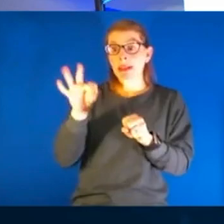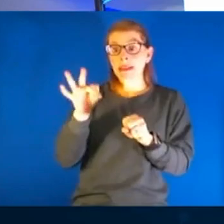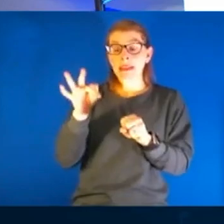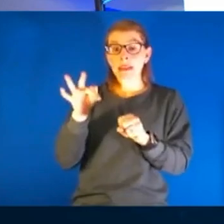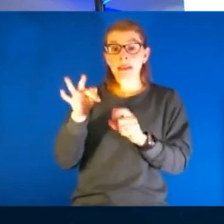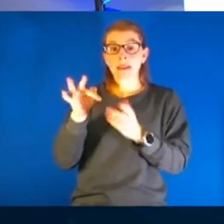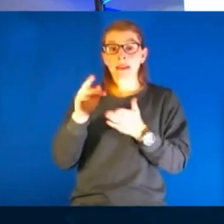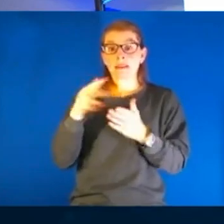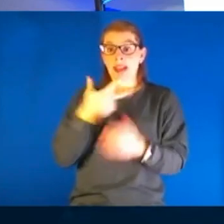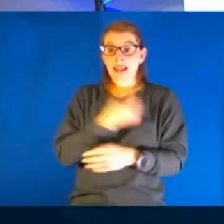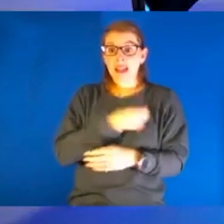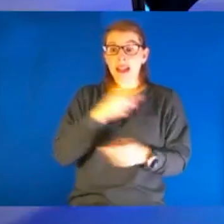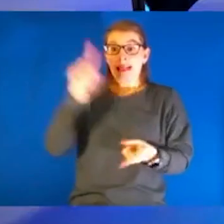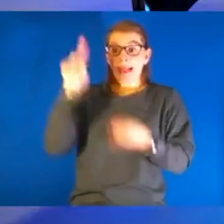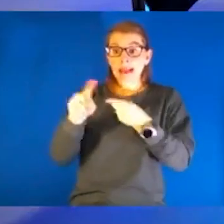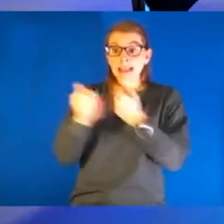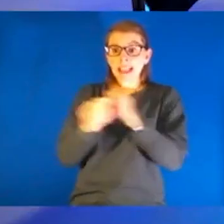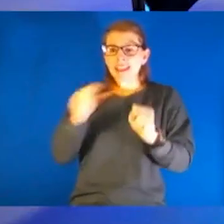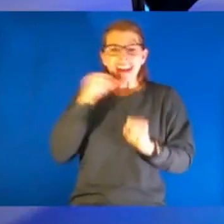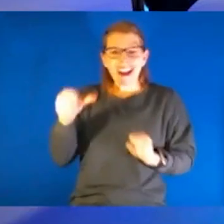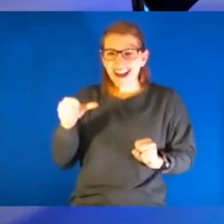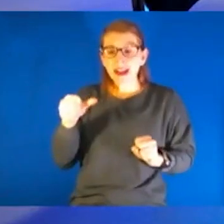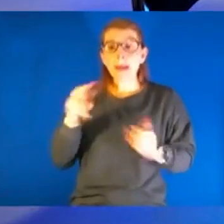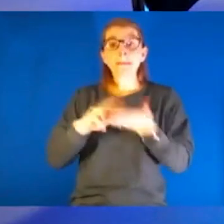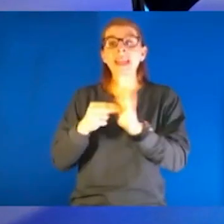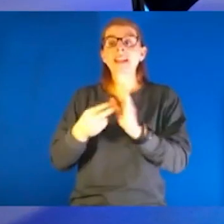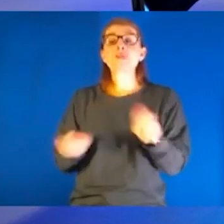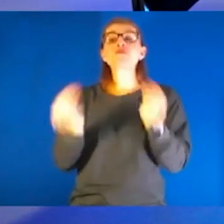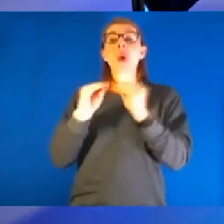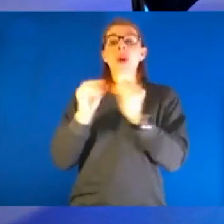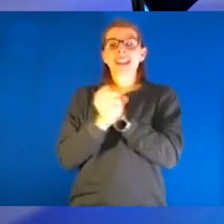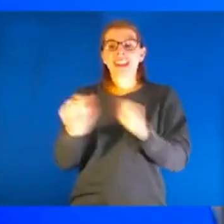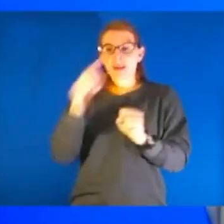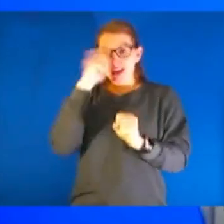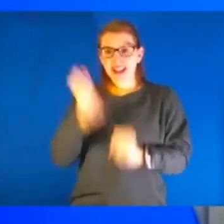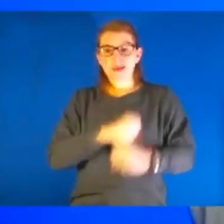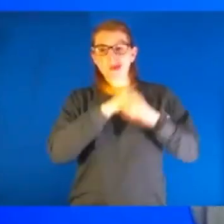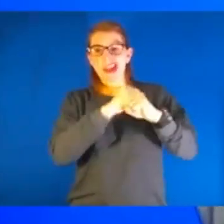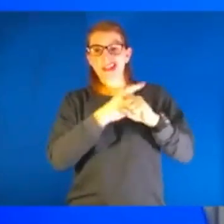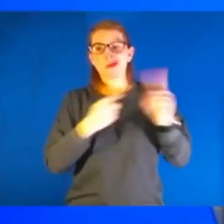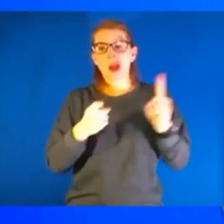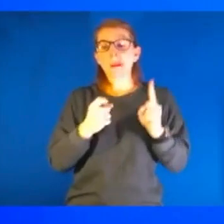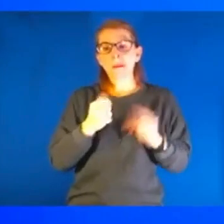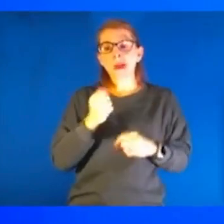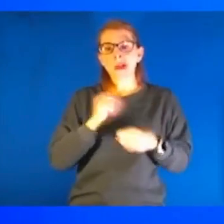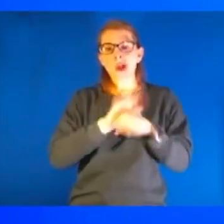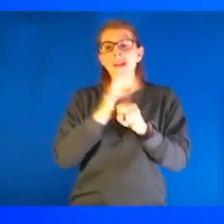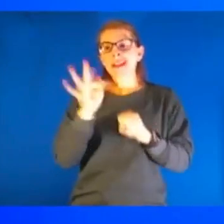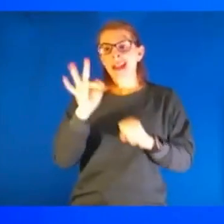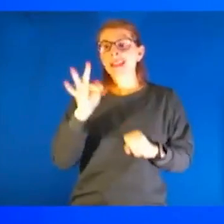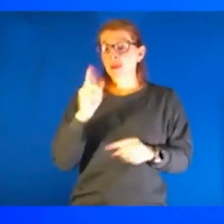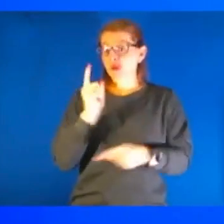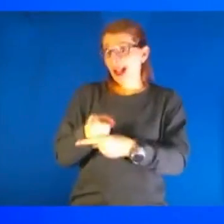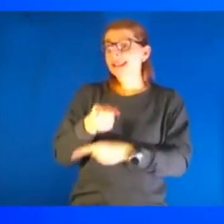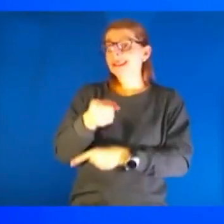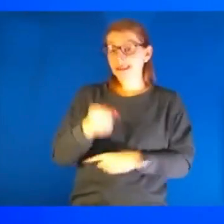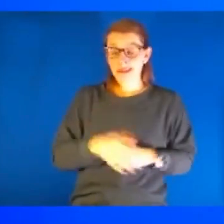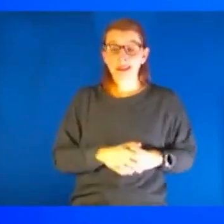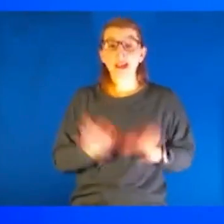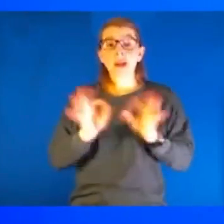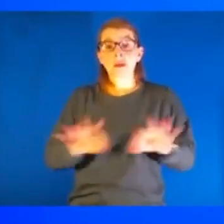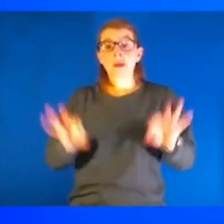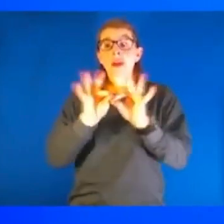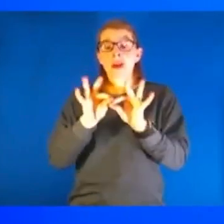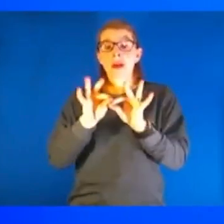affects your medications or something. It actually makes you more safe because it protects you against Right, COVID-19. and that's another good point. It does, and it's an important part of the armamentarium